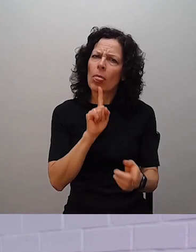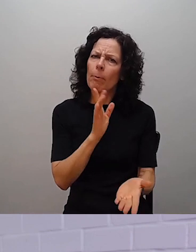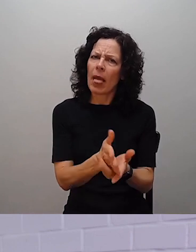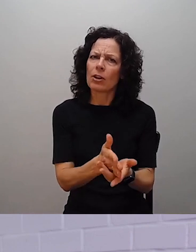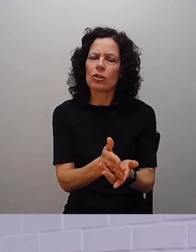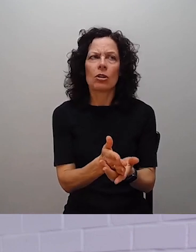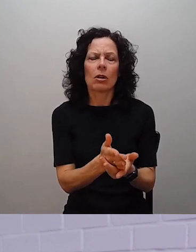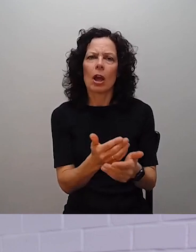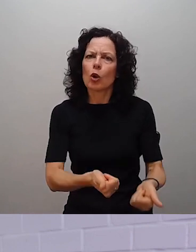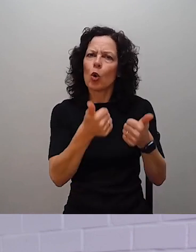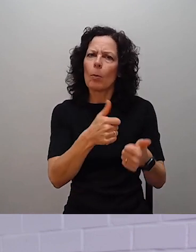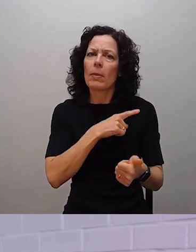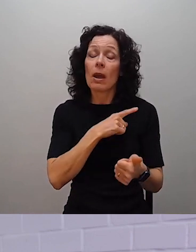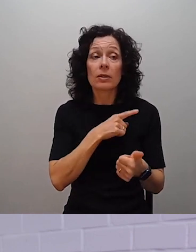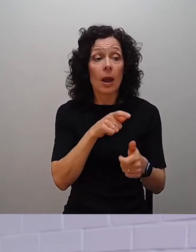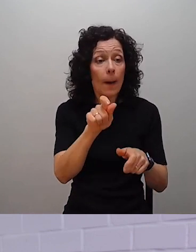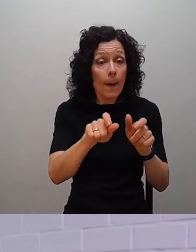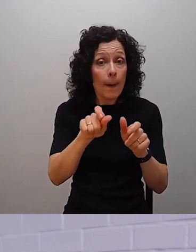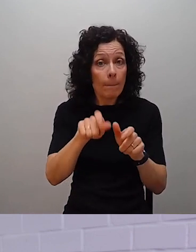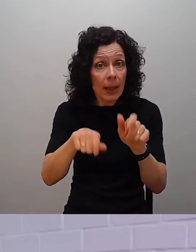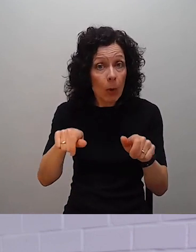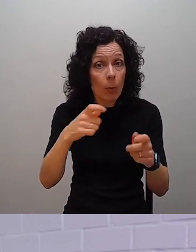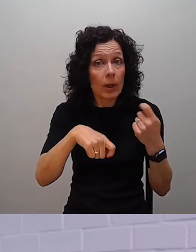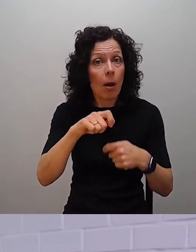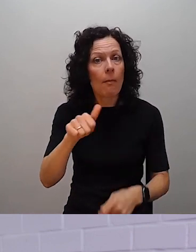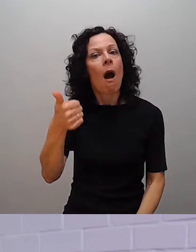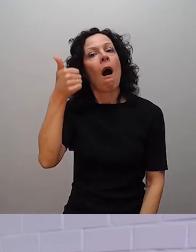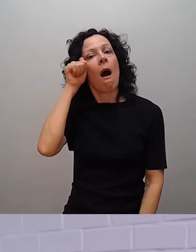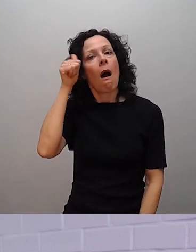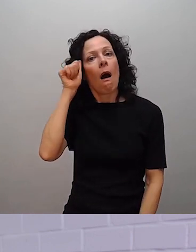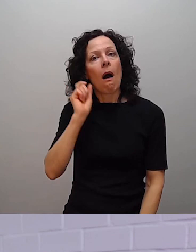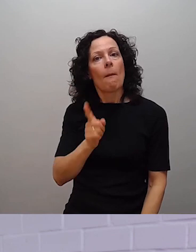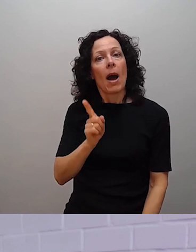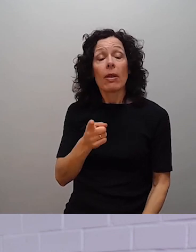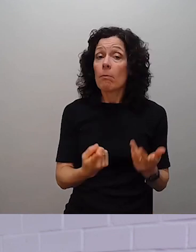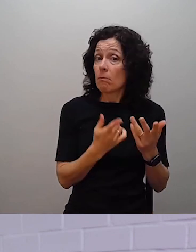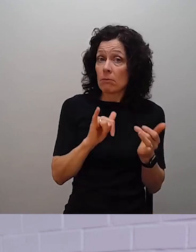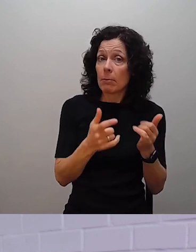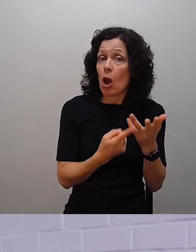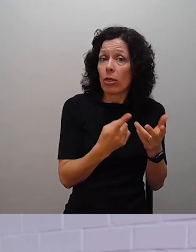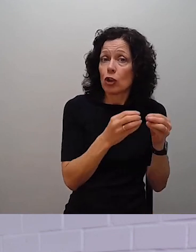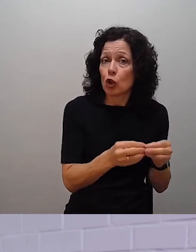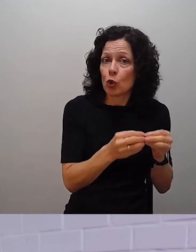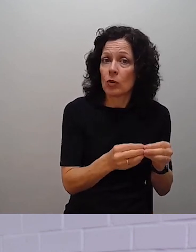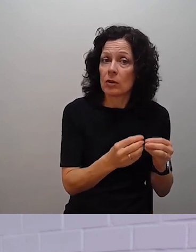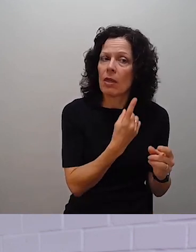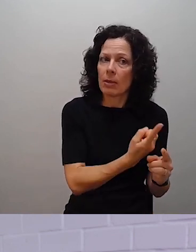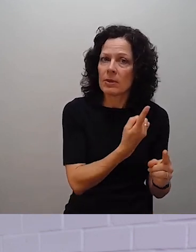think, is once people know about it, other students that might not